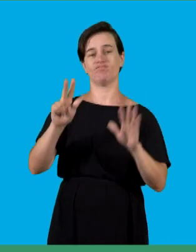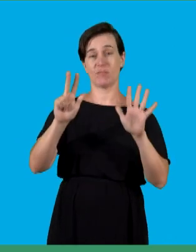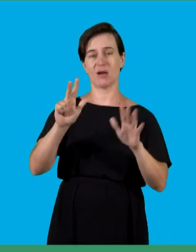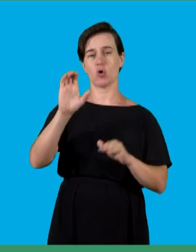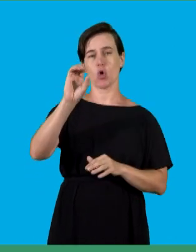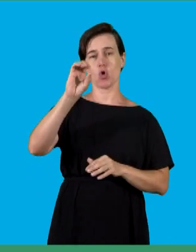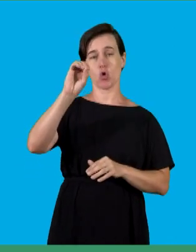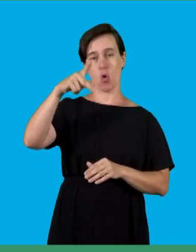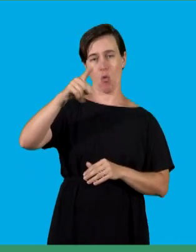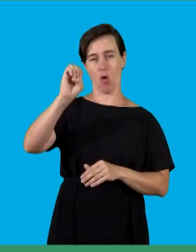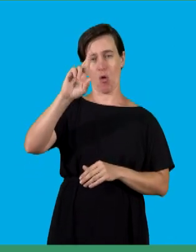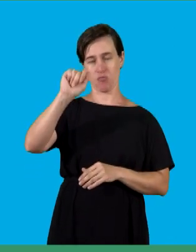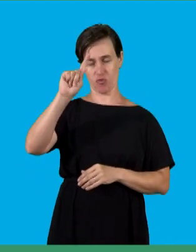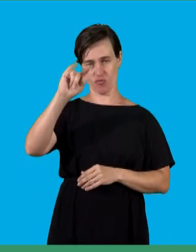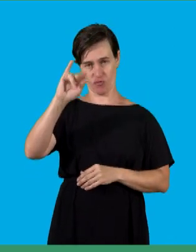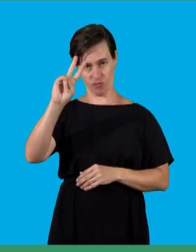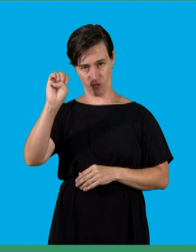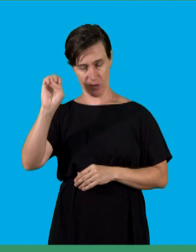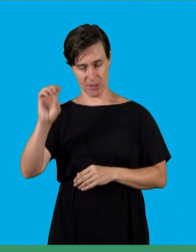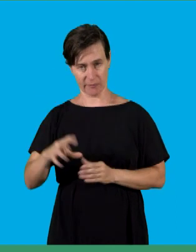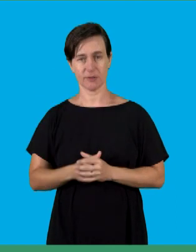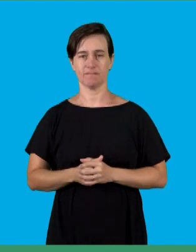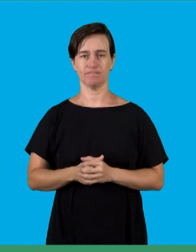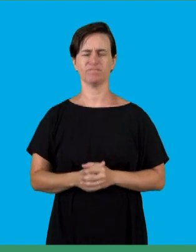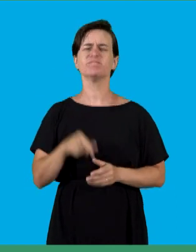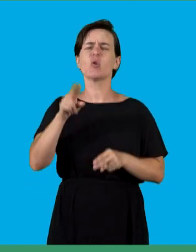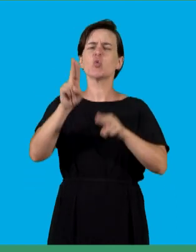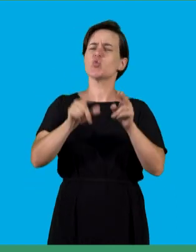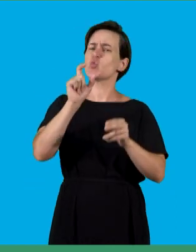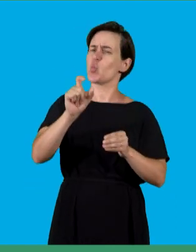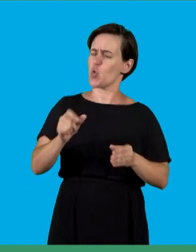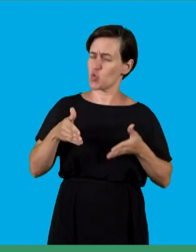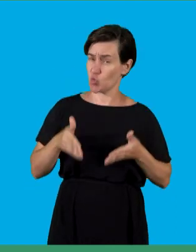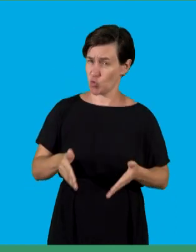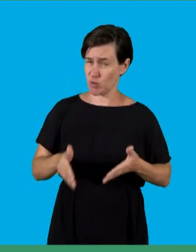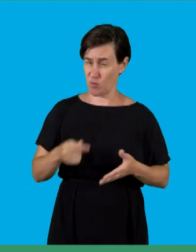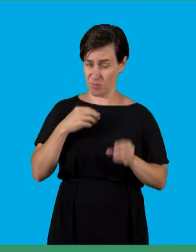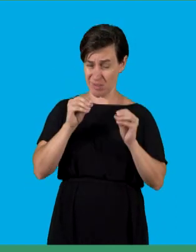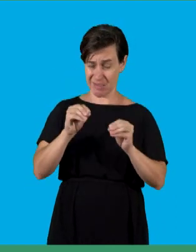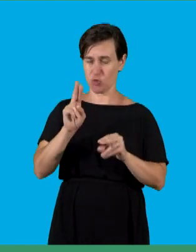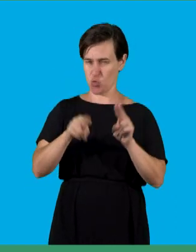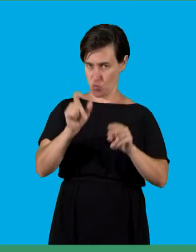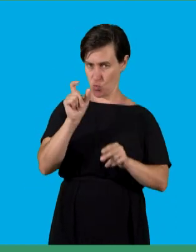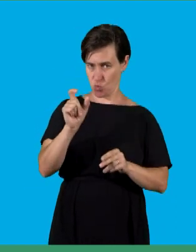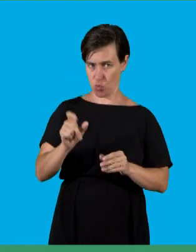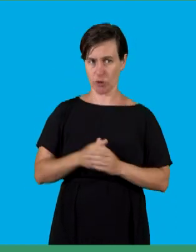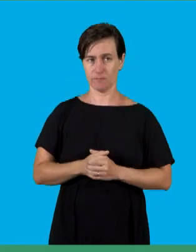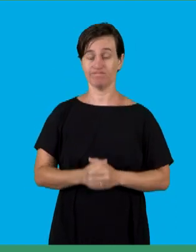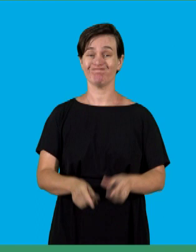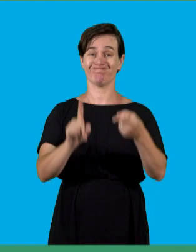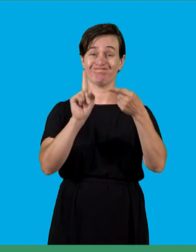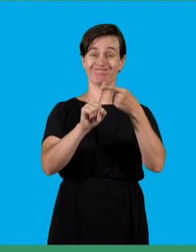as cooperatives. Now, let us look at the new words and language that are going to crop up during our